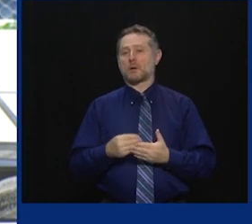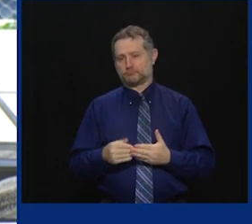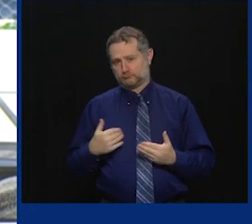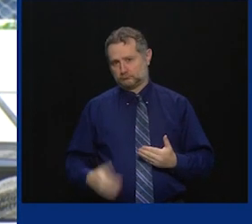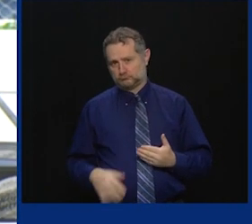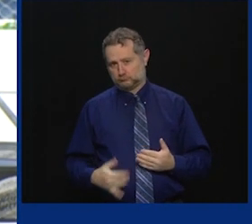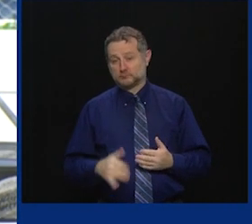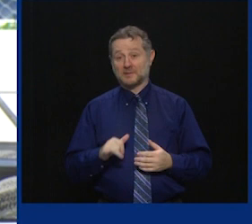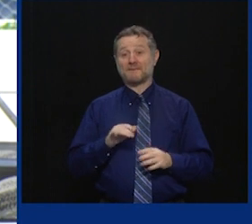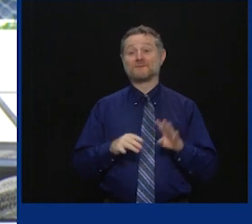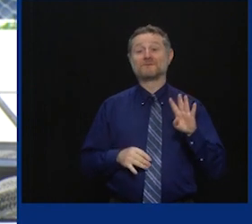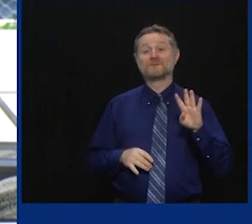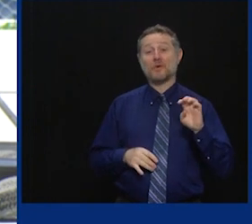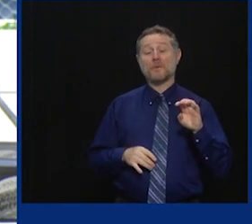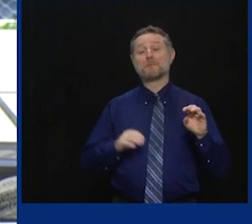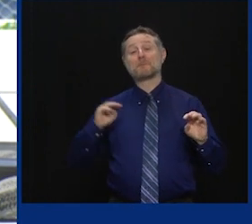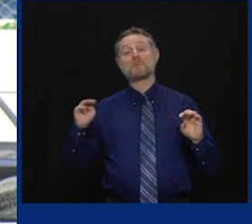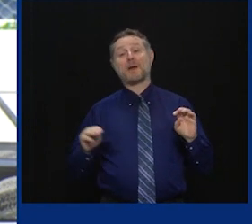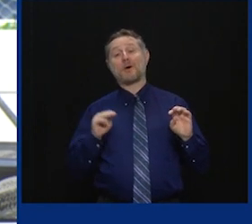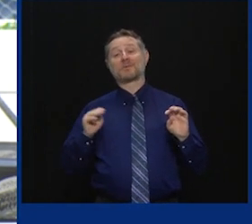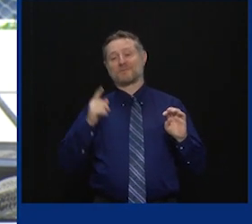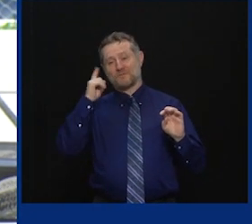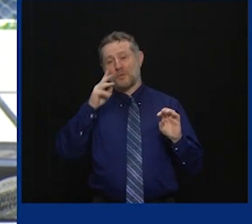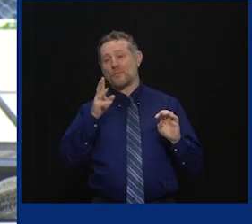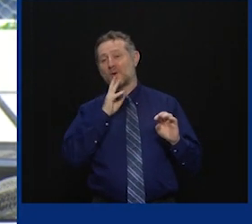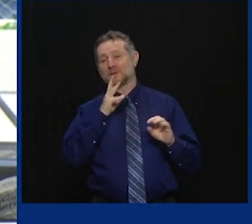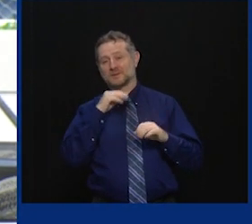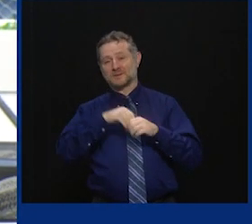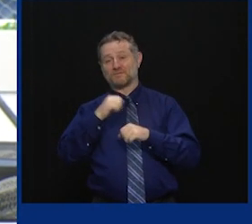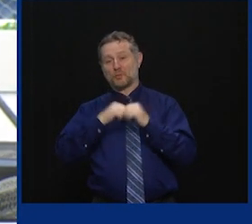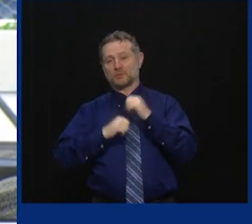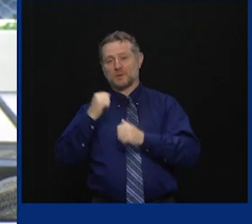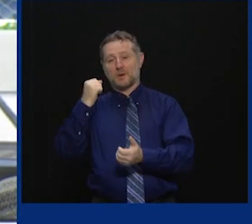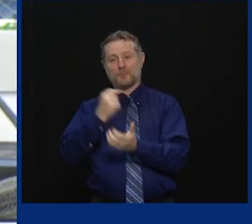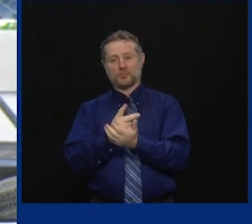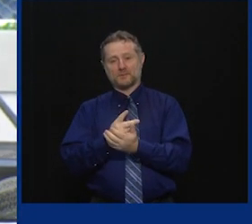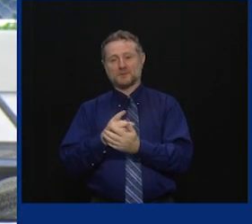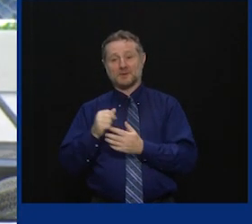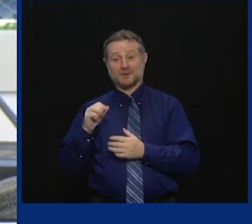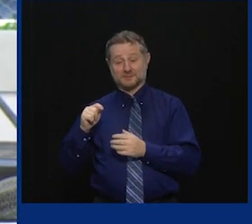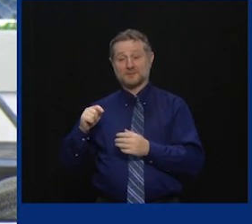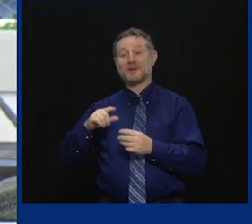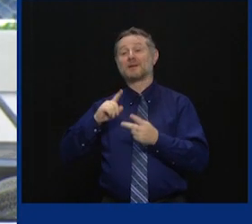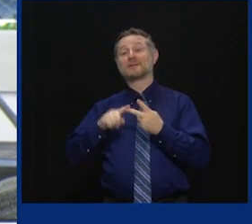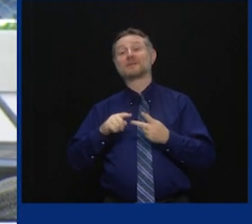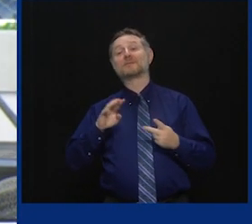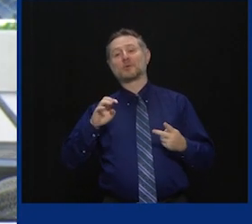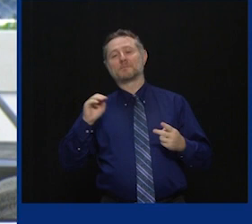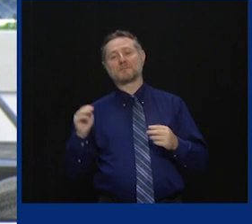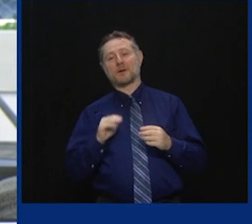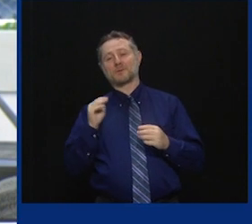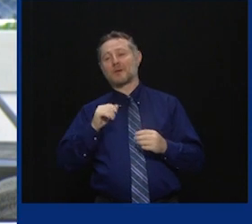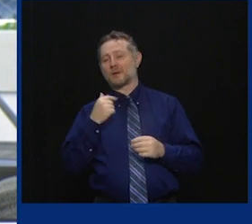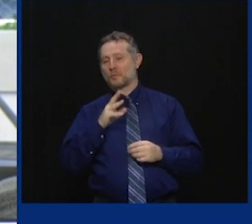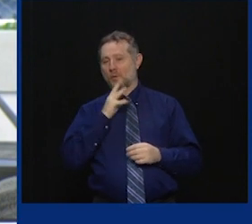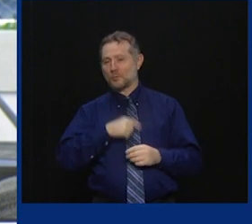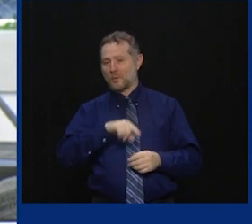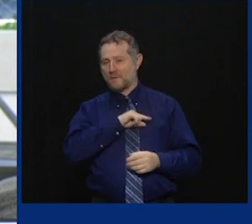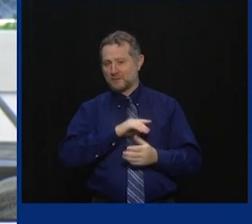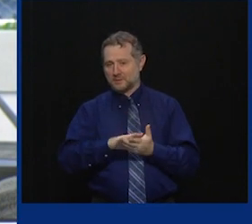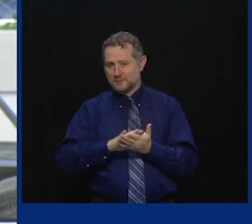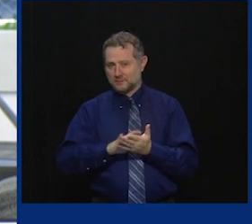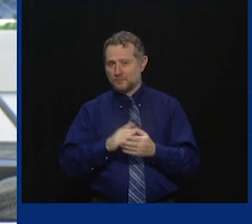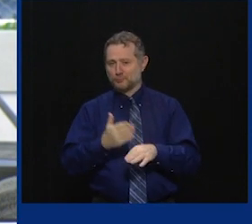$400 million for the Water Infrastructure Improvement Act, $200 million for the Water Quality Improvement Program, $20 million for the